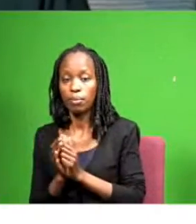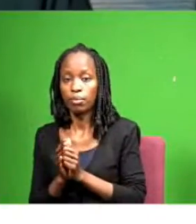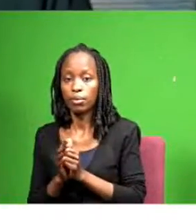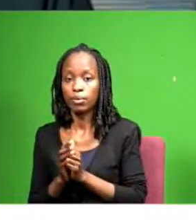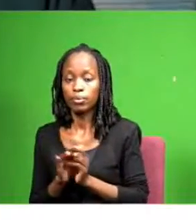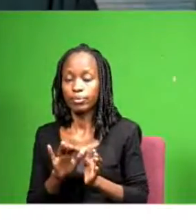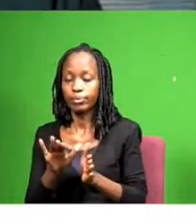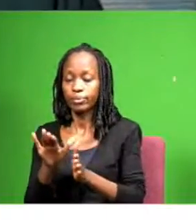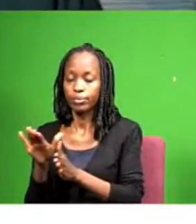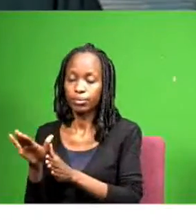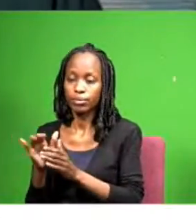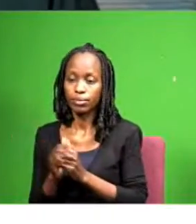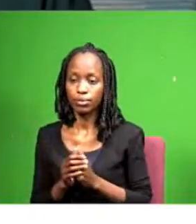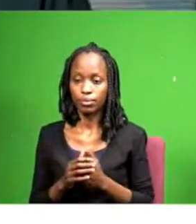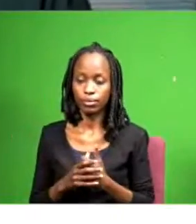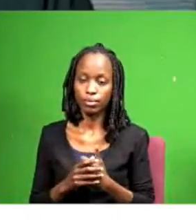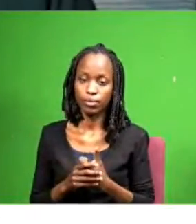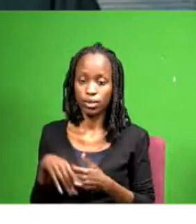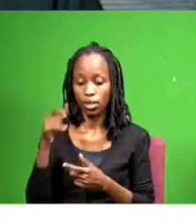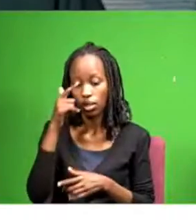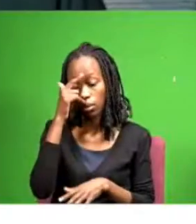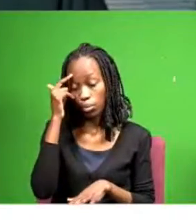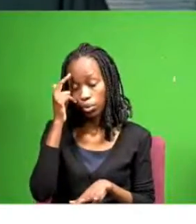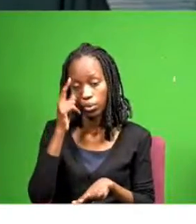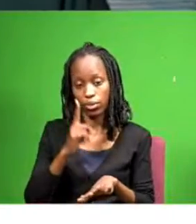law. For the sake of time,